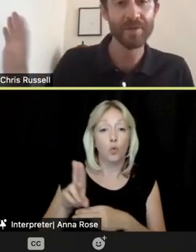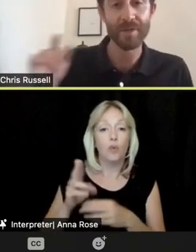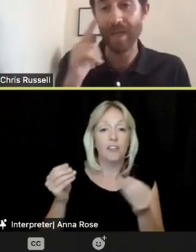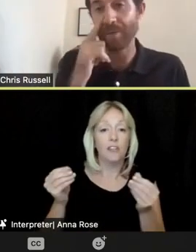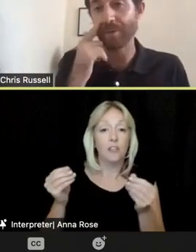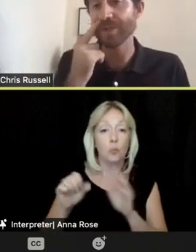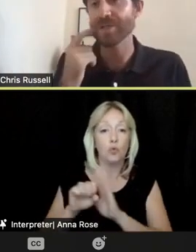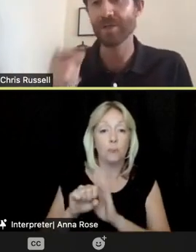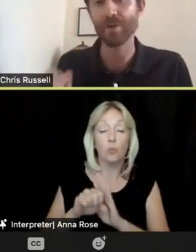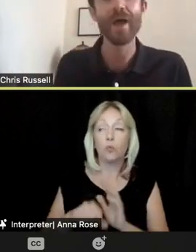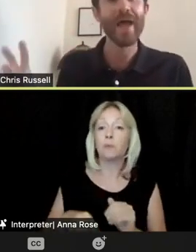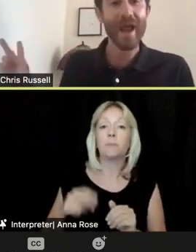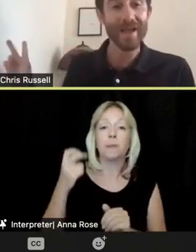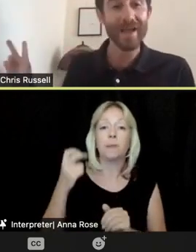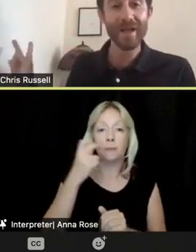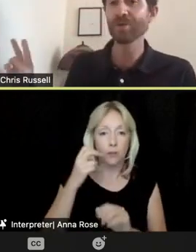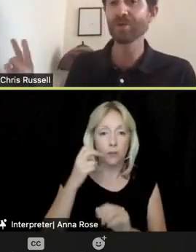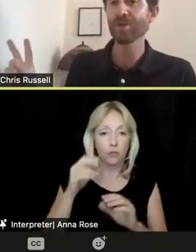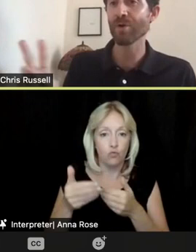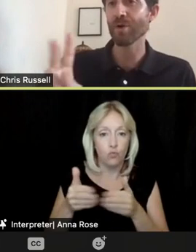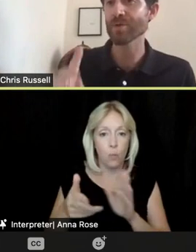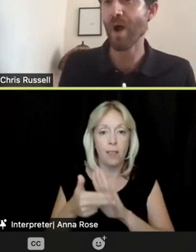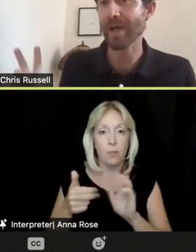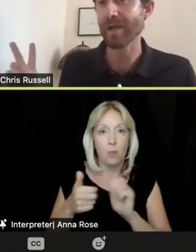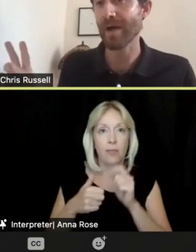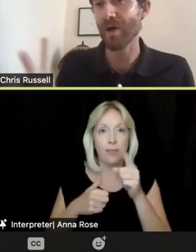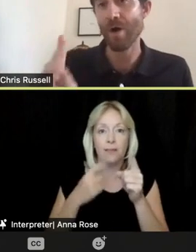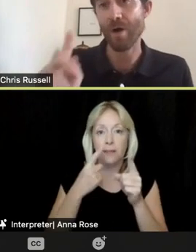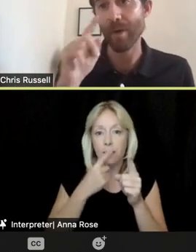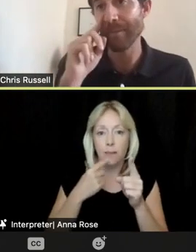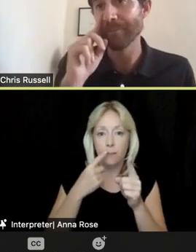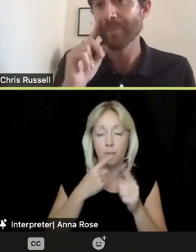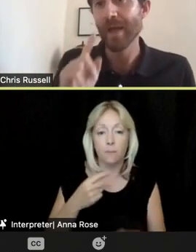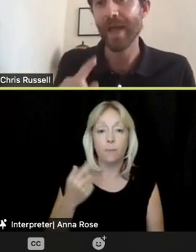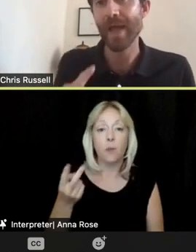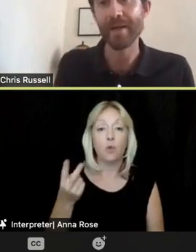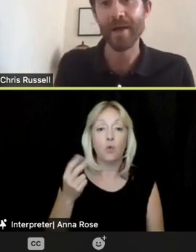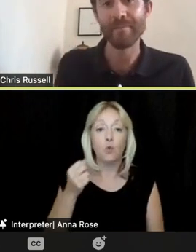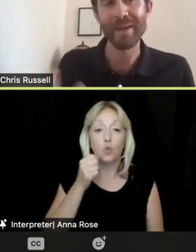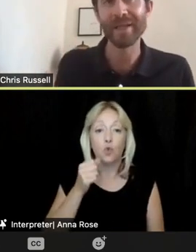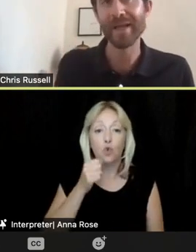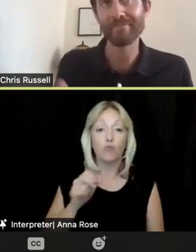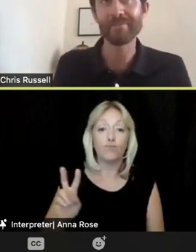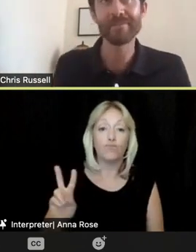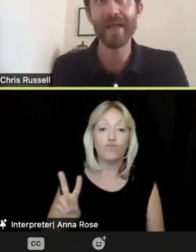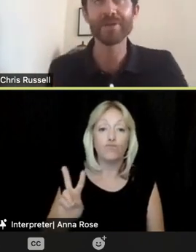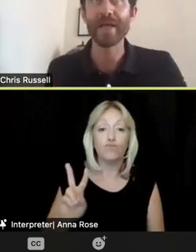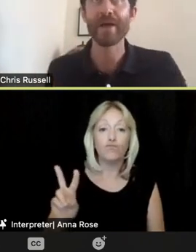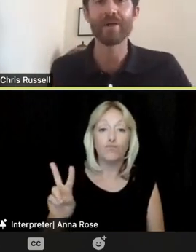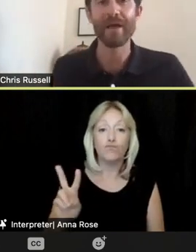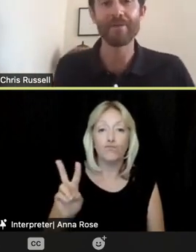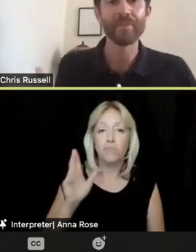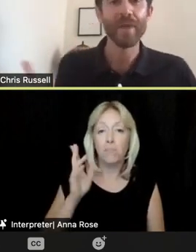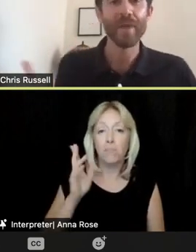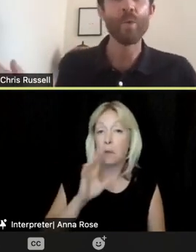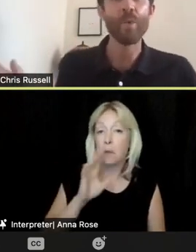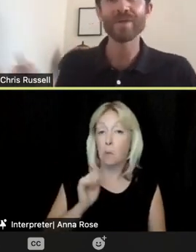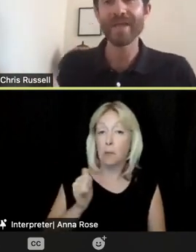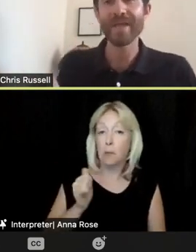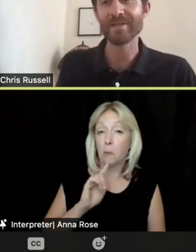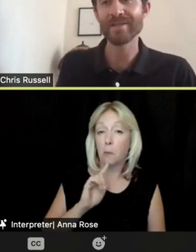speech office was labeled with this cue. And I saw two little girls walking down the hallway and maybe like age 10 or